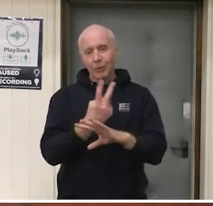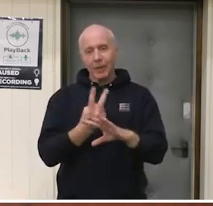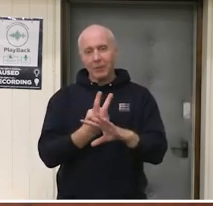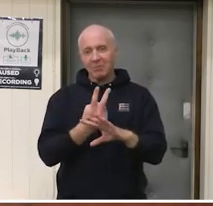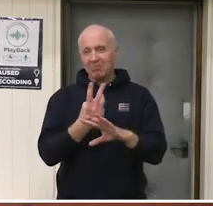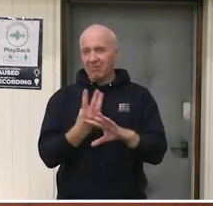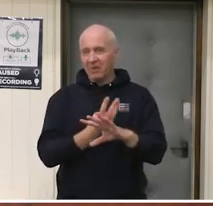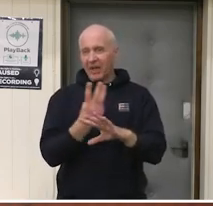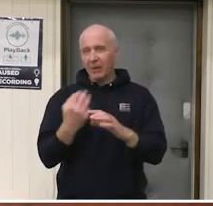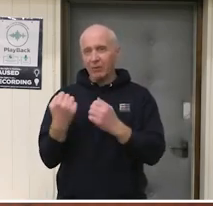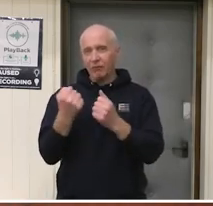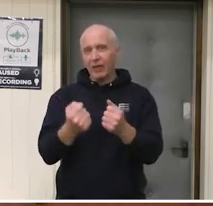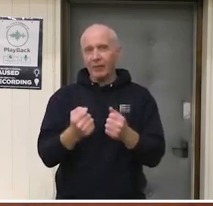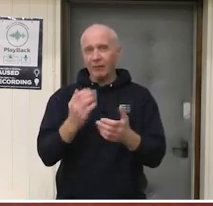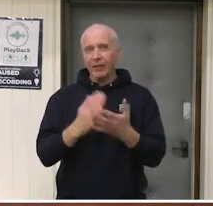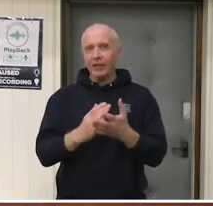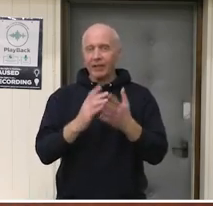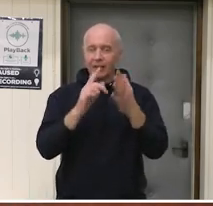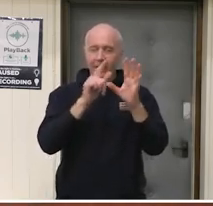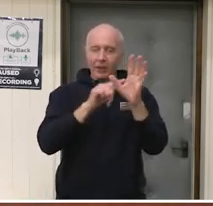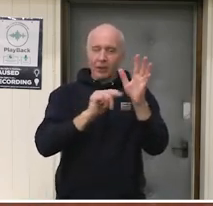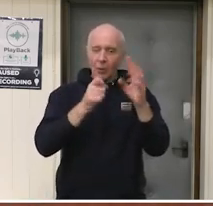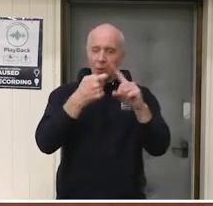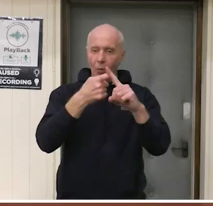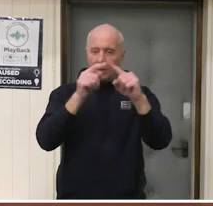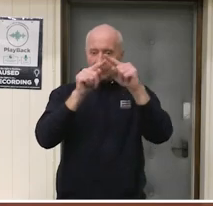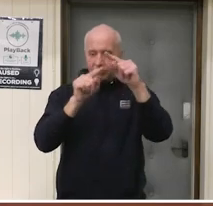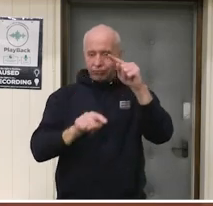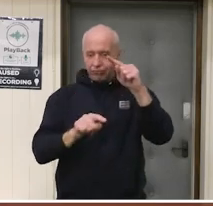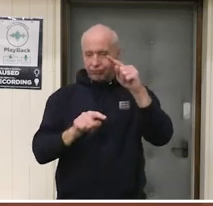kind of forgot it was quite far from York. But never mind, we're here now.